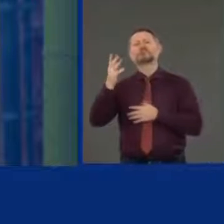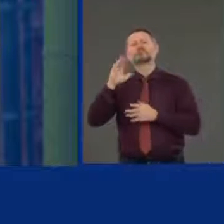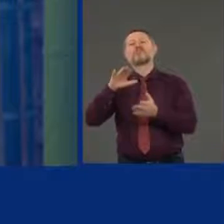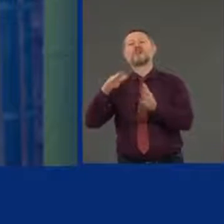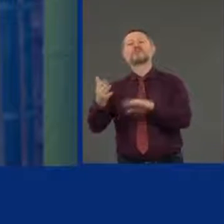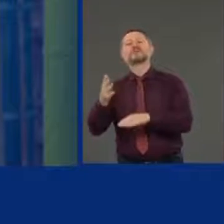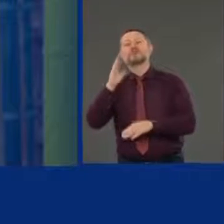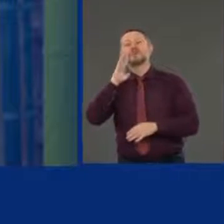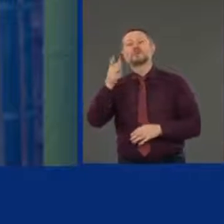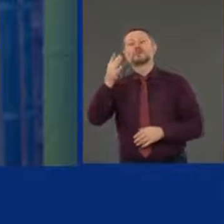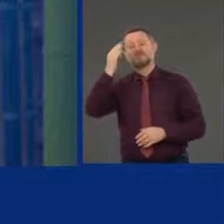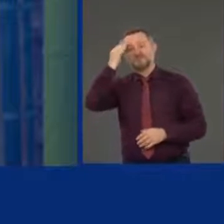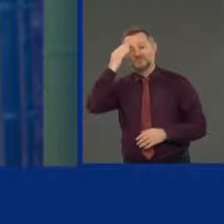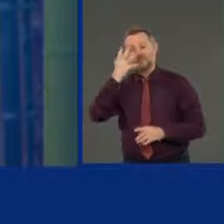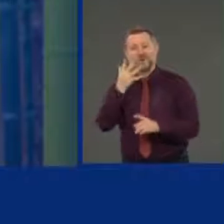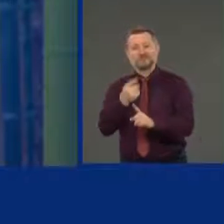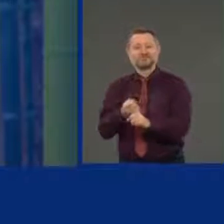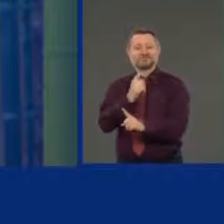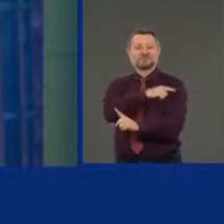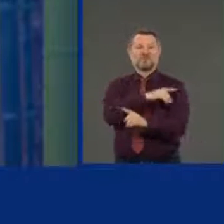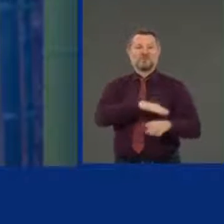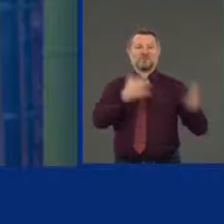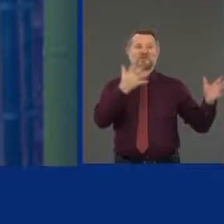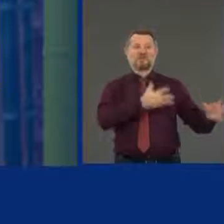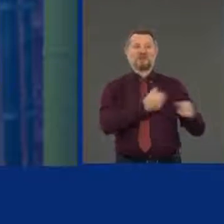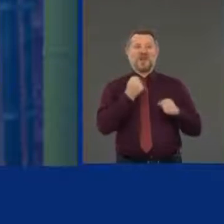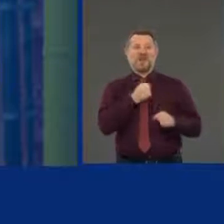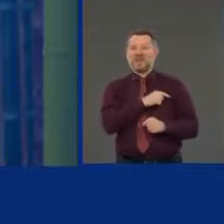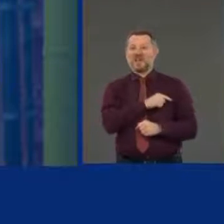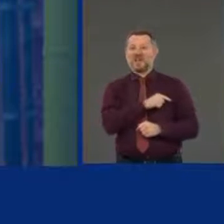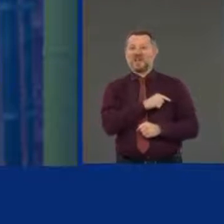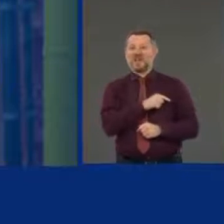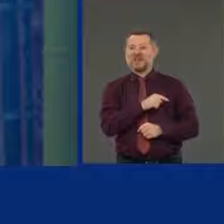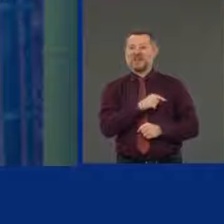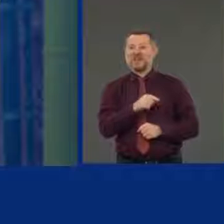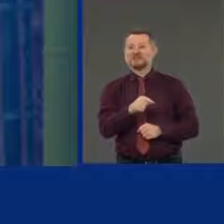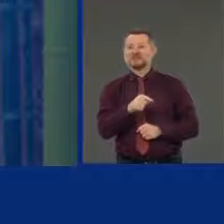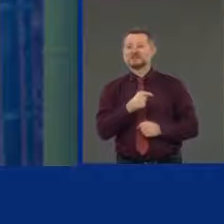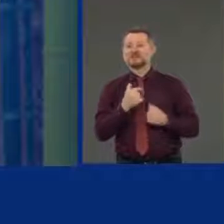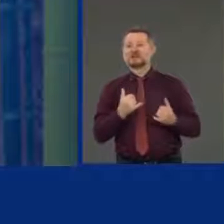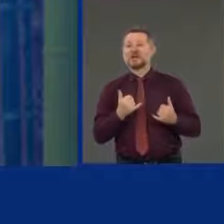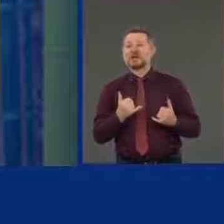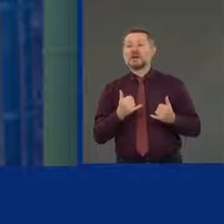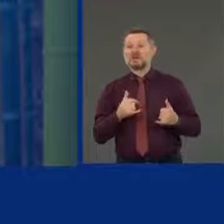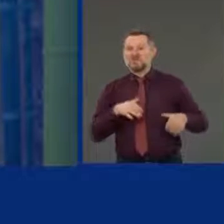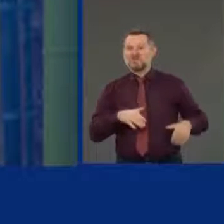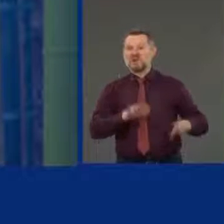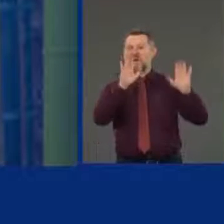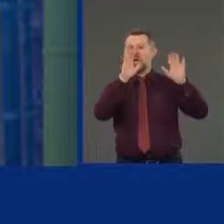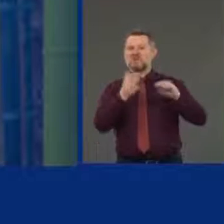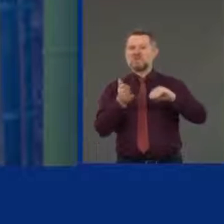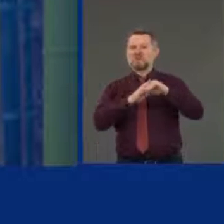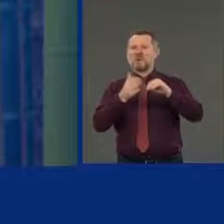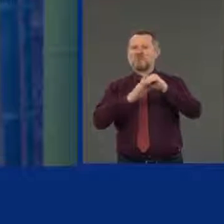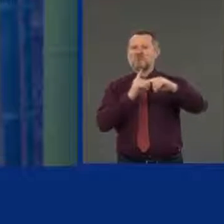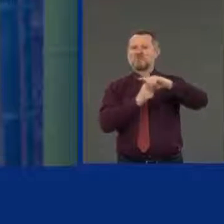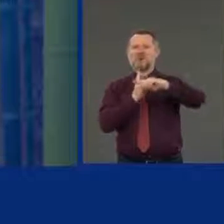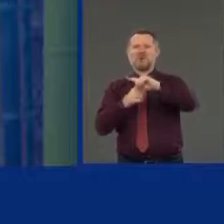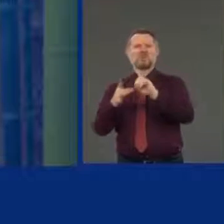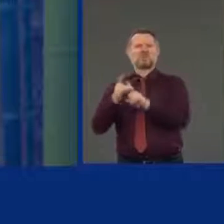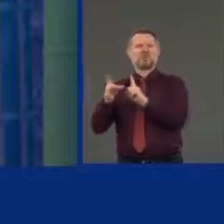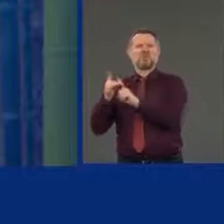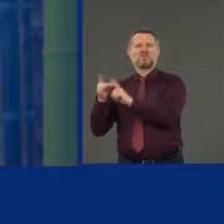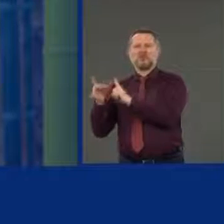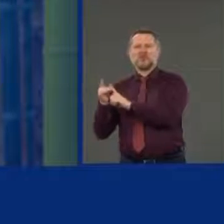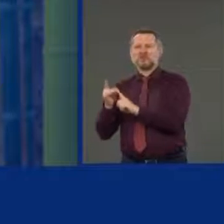these reopenings and the spike in the virus have